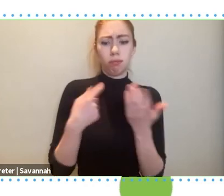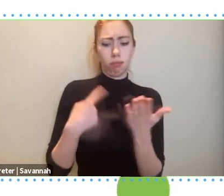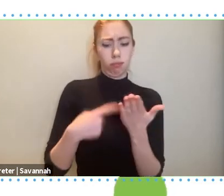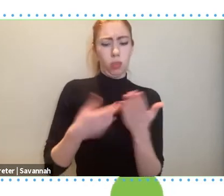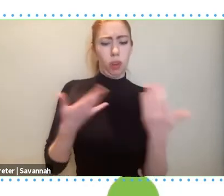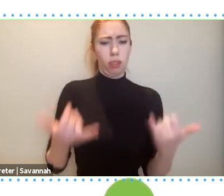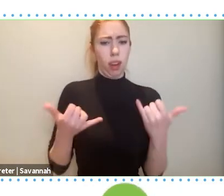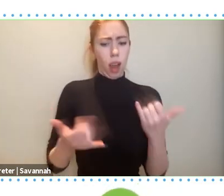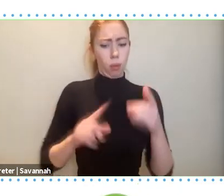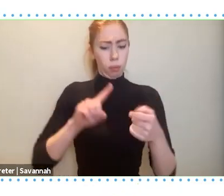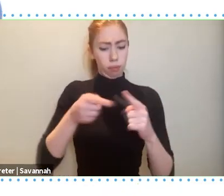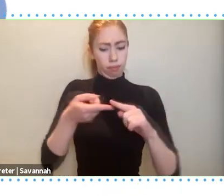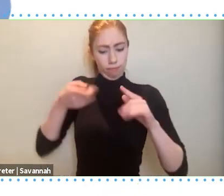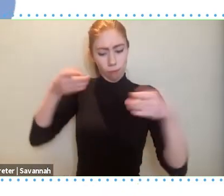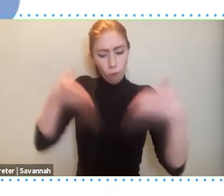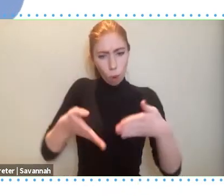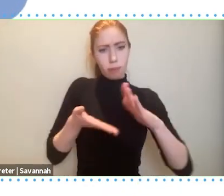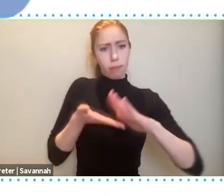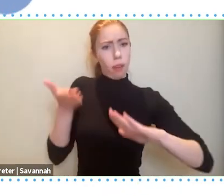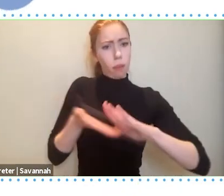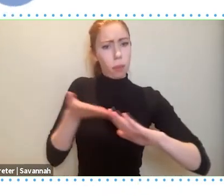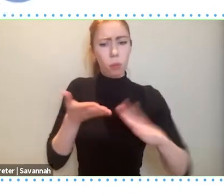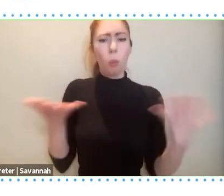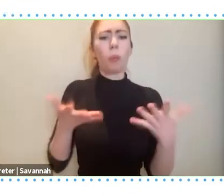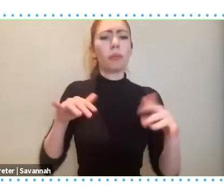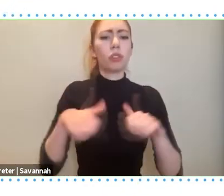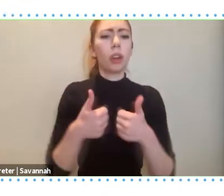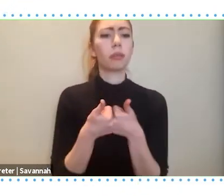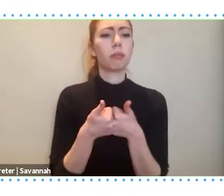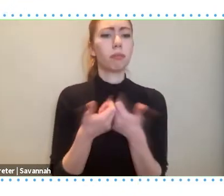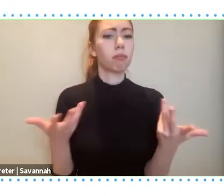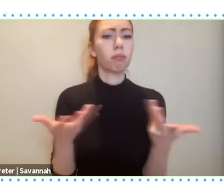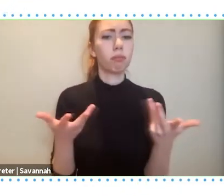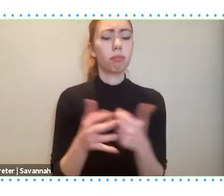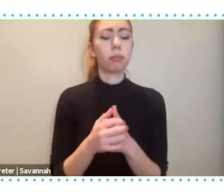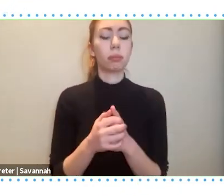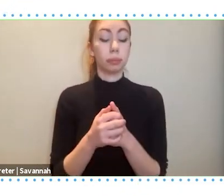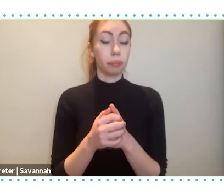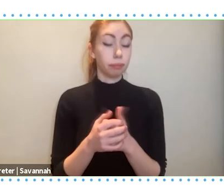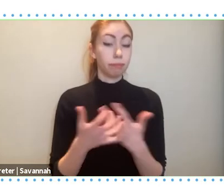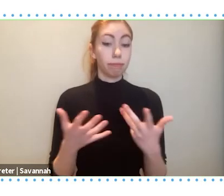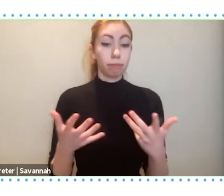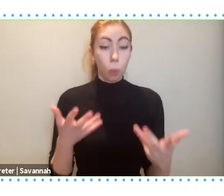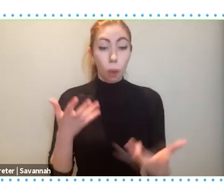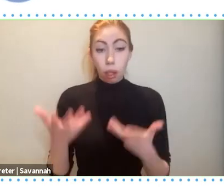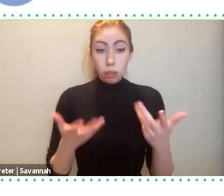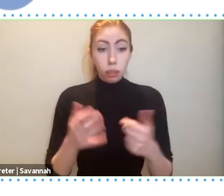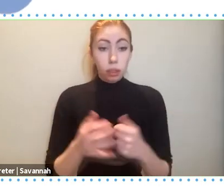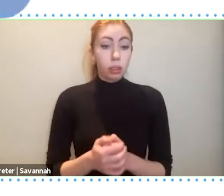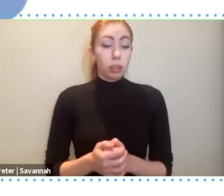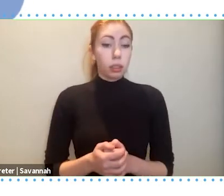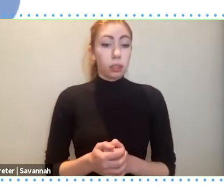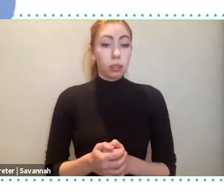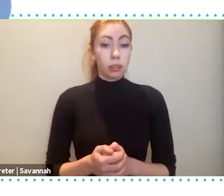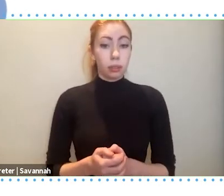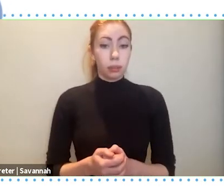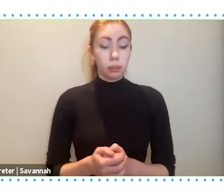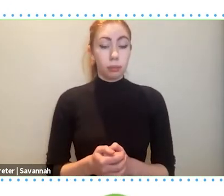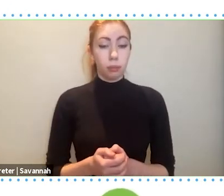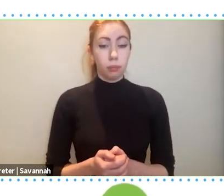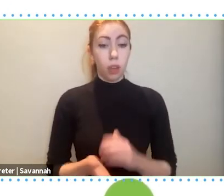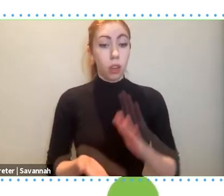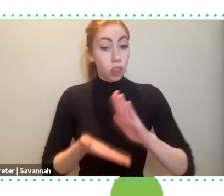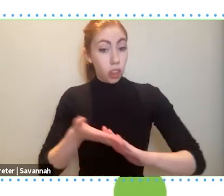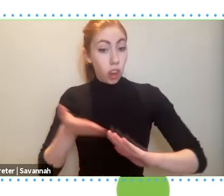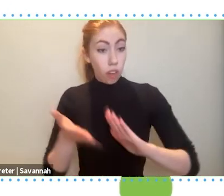know, there's lots of different conversations about what the challenges are. The challenges are, we've got low governance literacy, we've